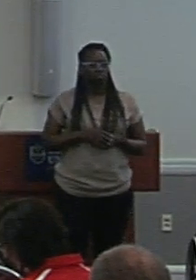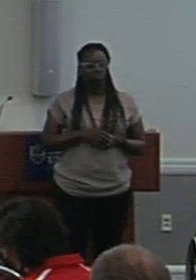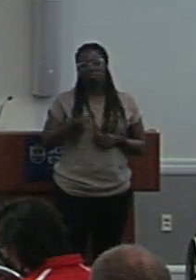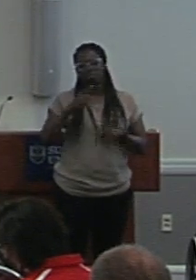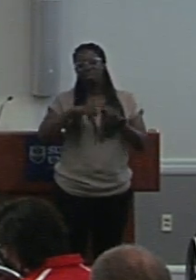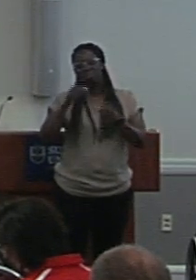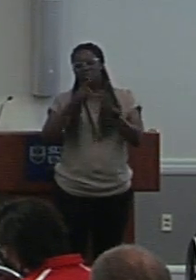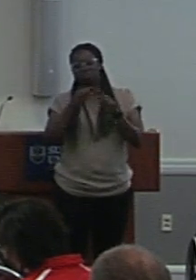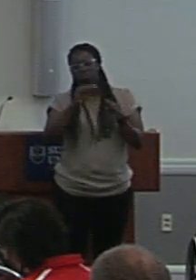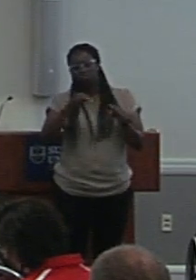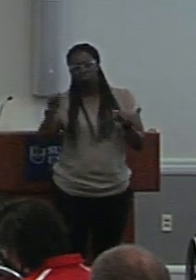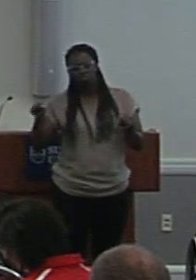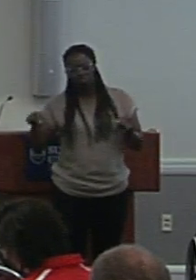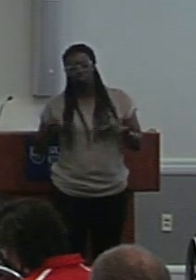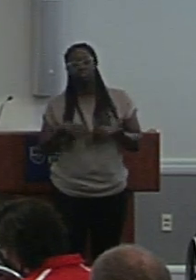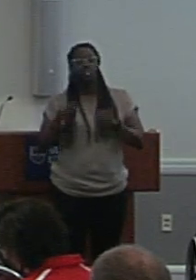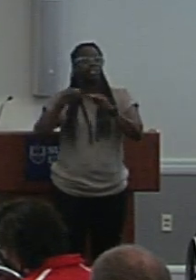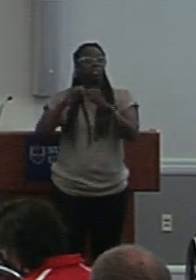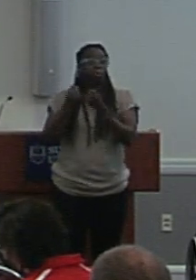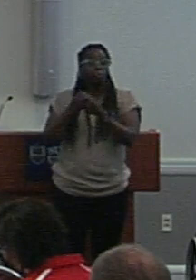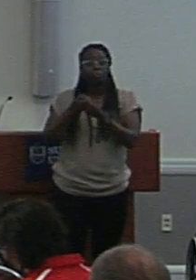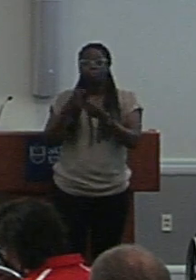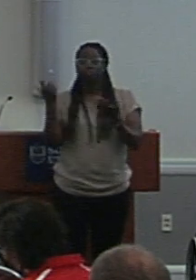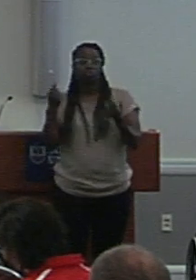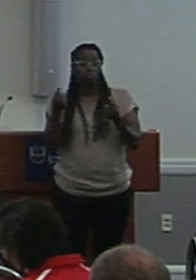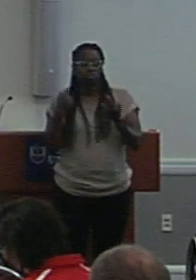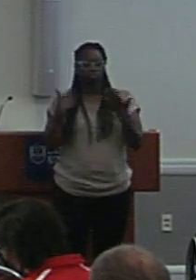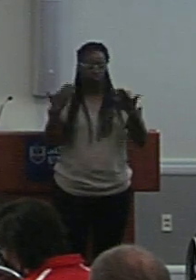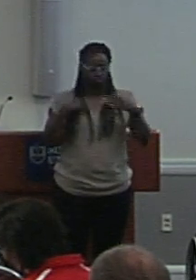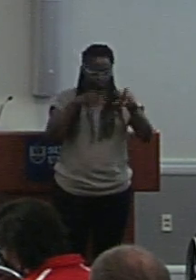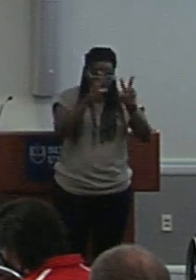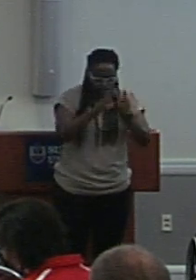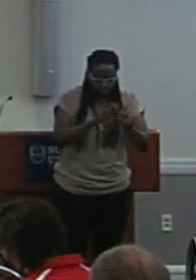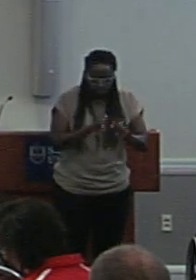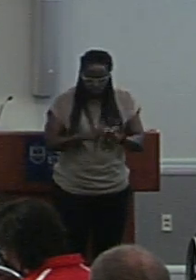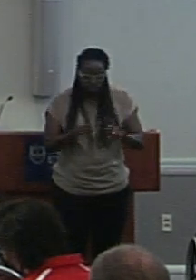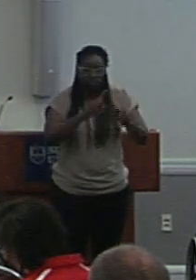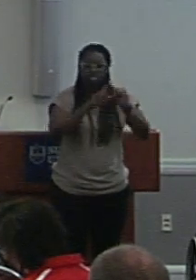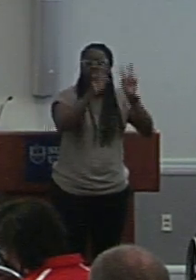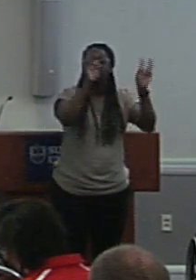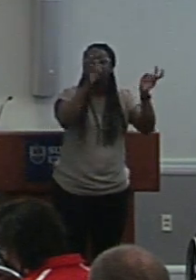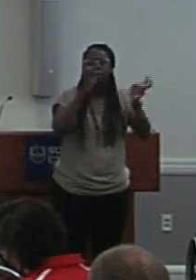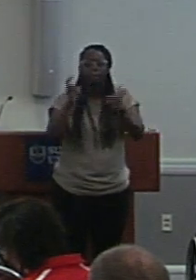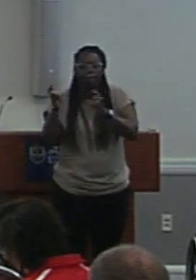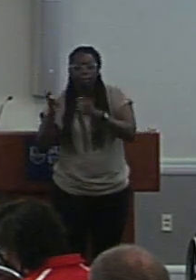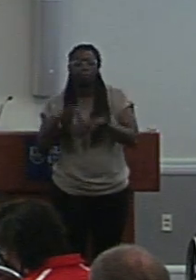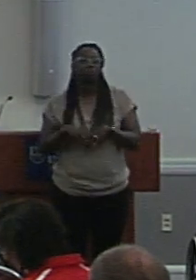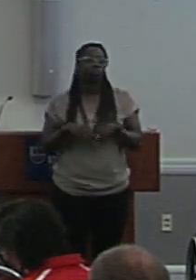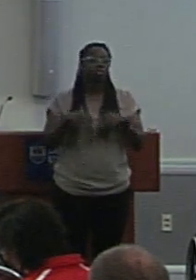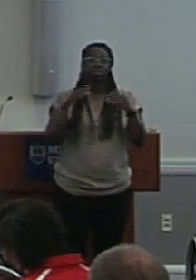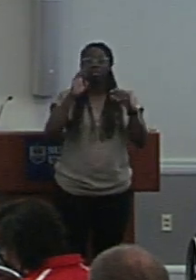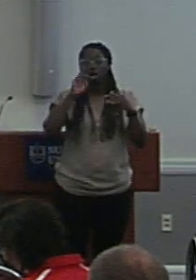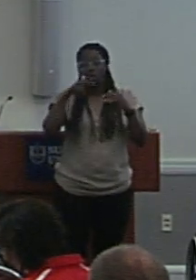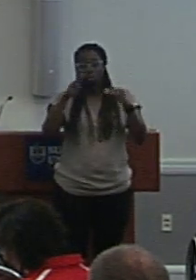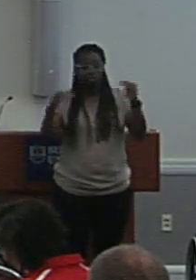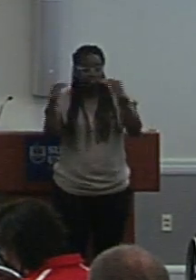also covers a few topic areas, racial justice citywide, supporting Indigenous Communities Fellowship,